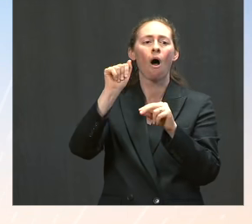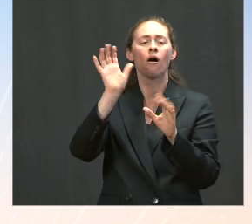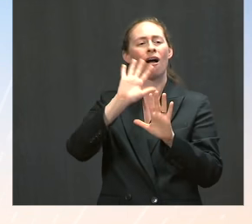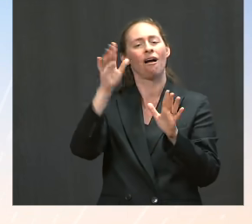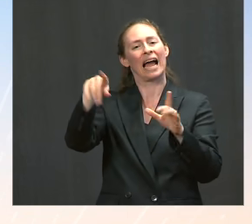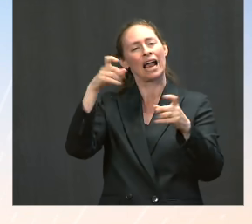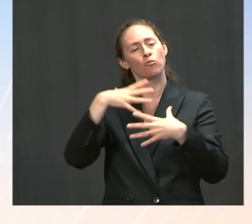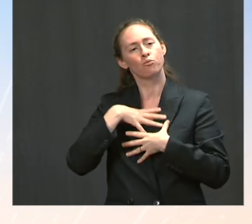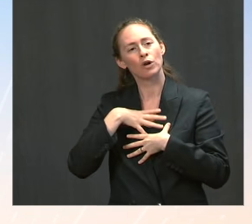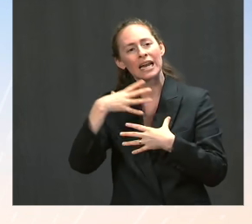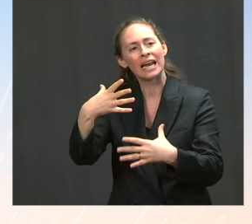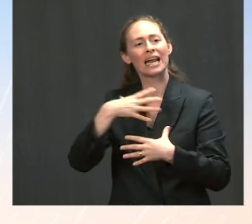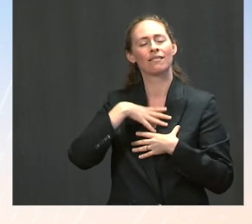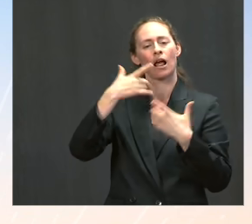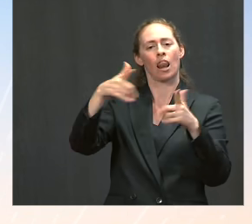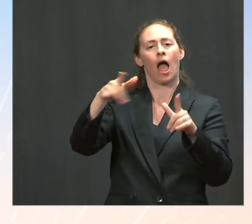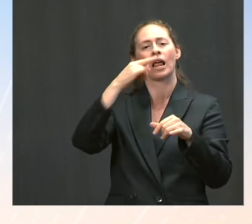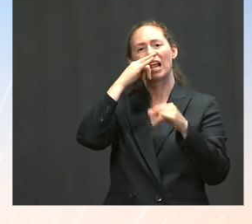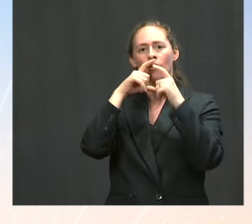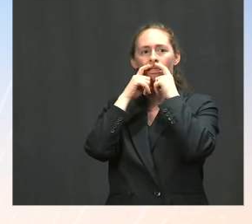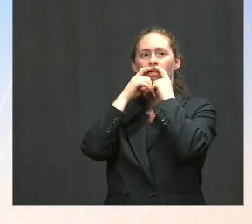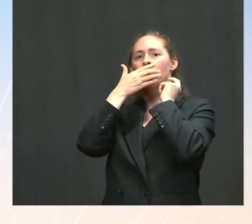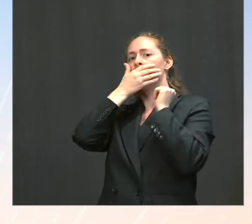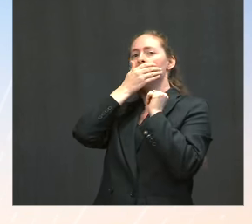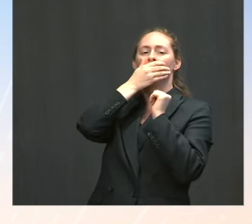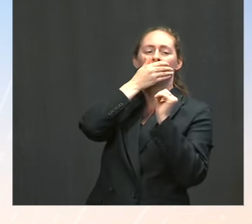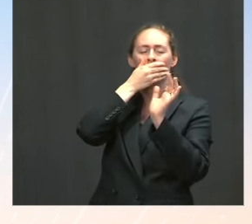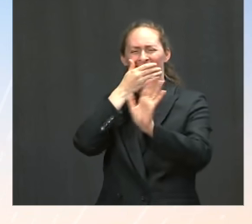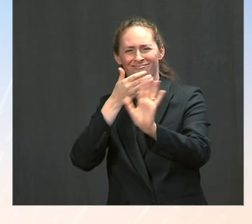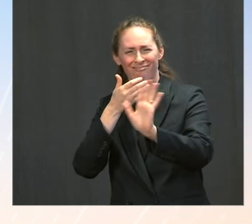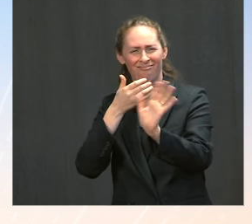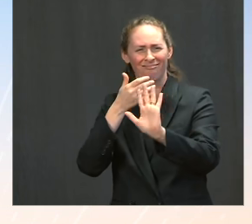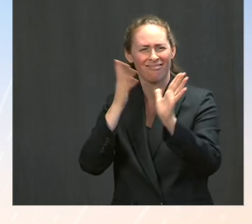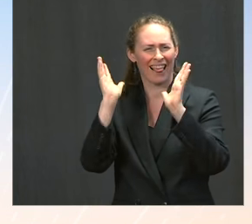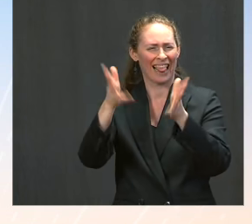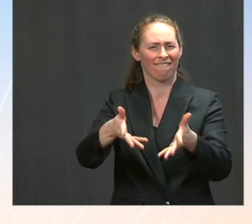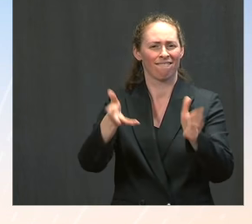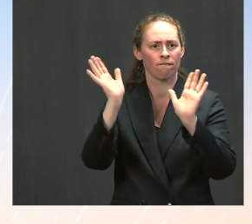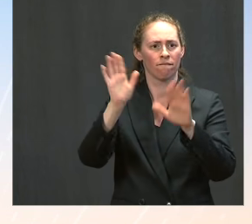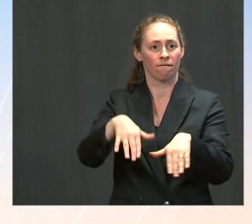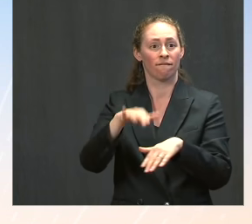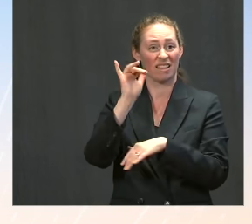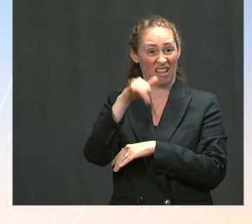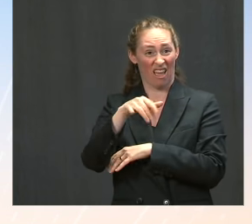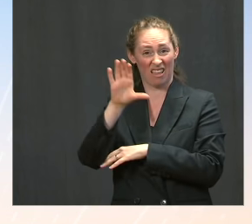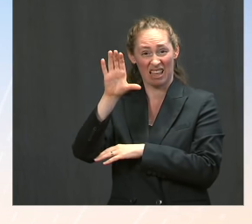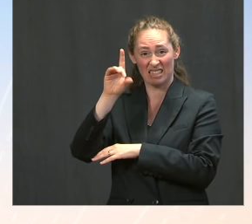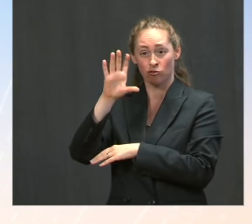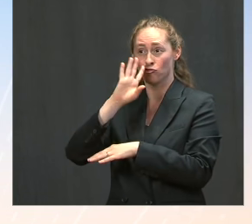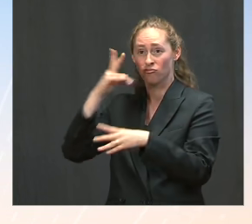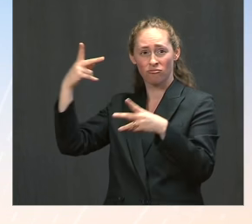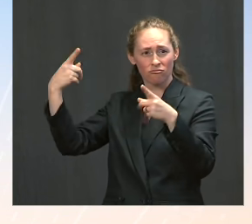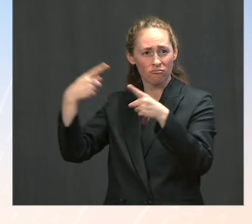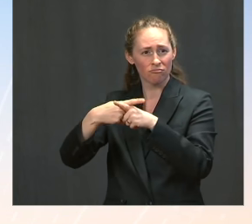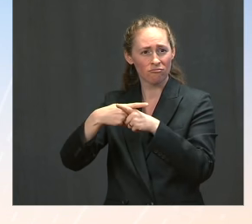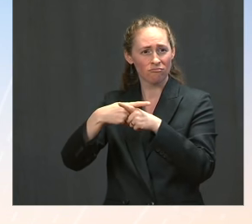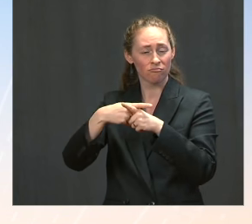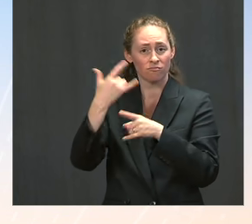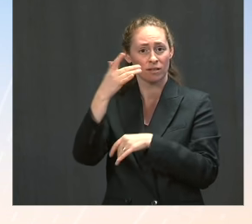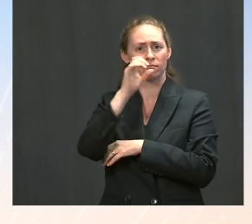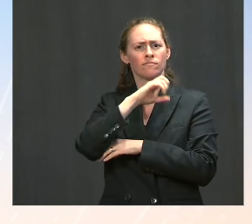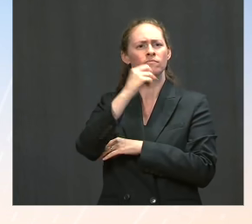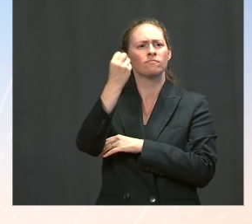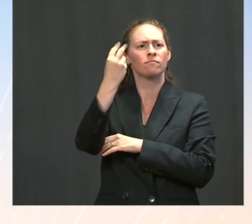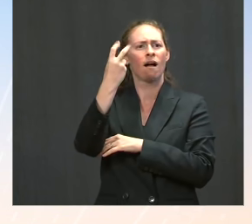He said it's terribly uncomfortable for them to do it. That obviously goes against the CDC guidance mm-hmm. for kids under 12 who aren't vaccinated and what the president said last